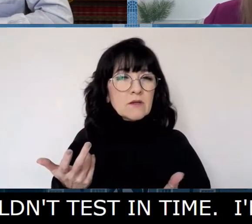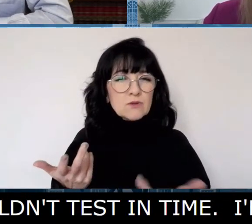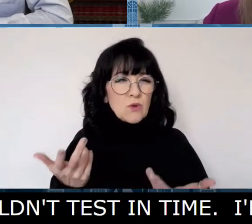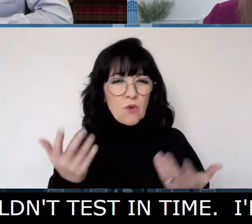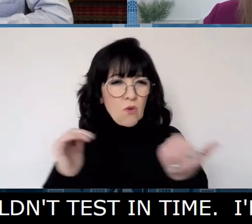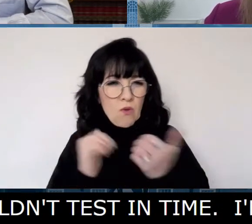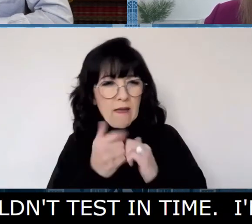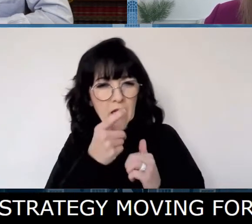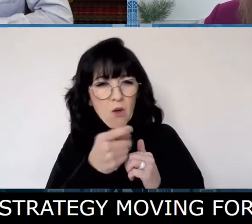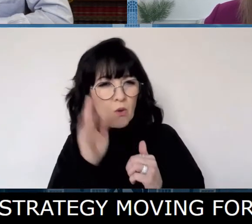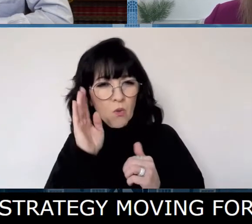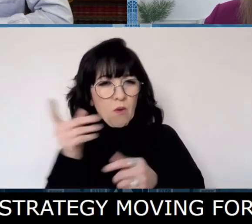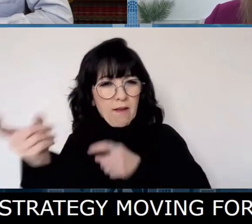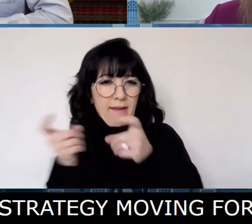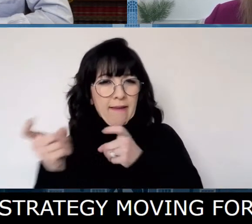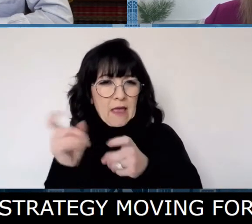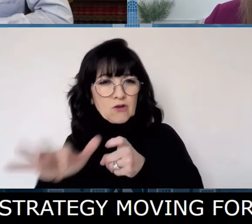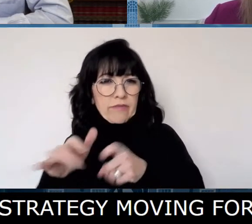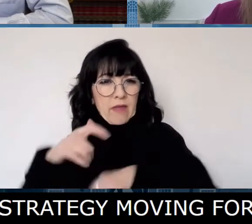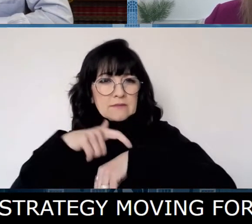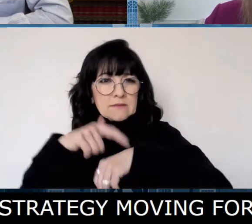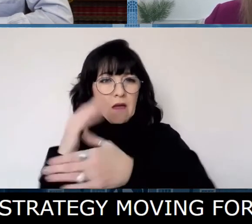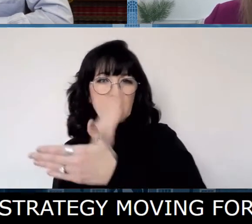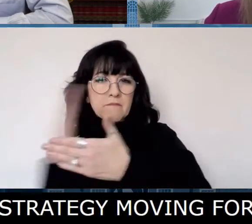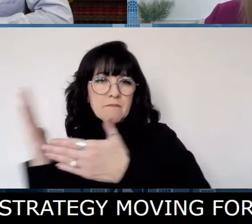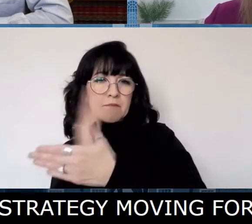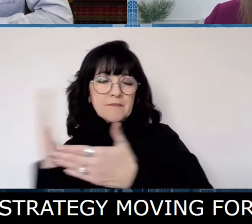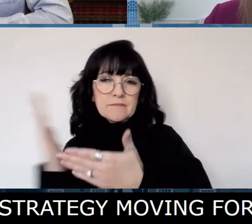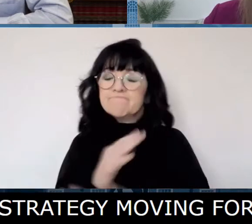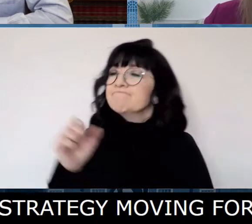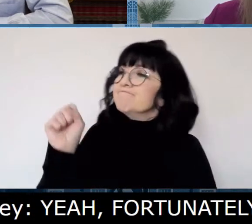the demand for testing